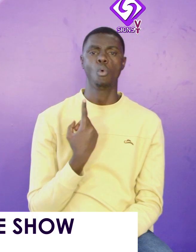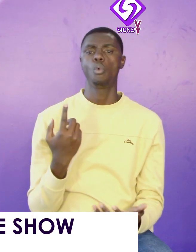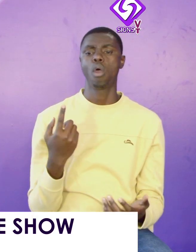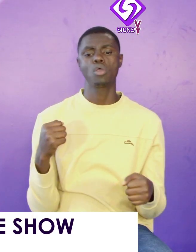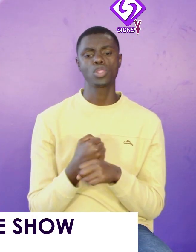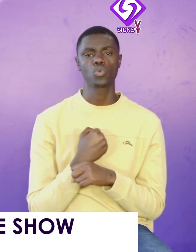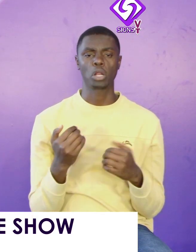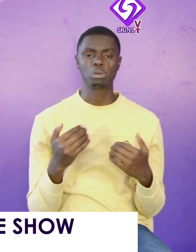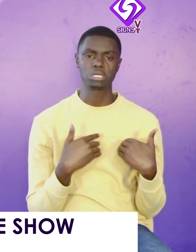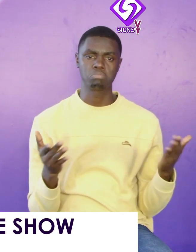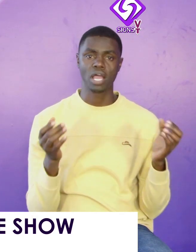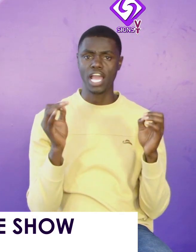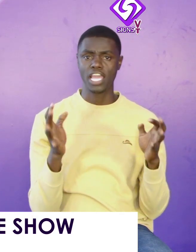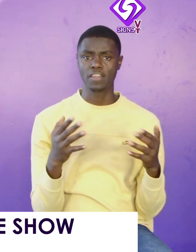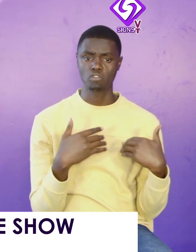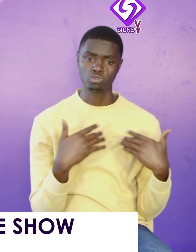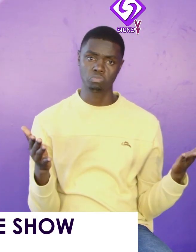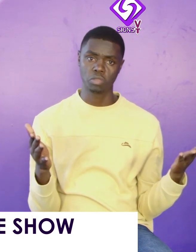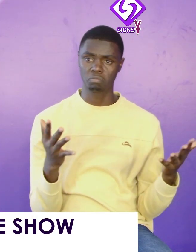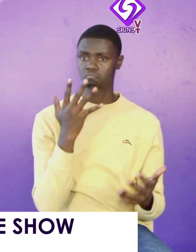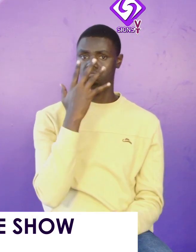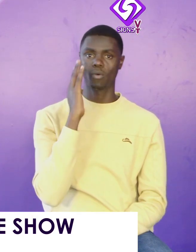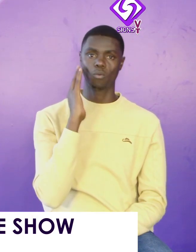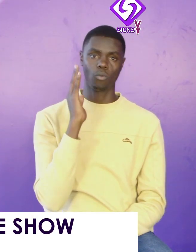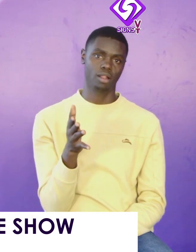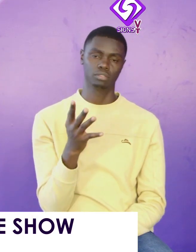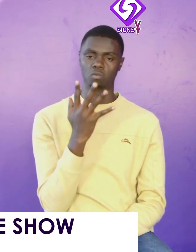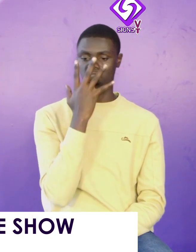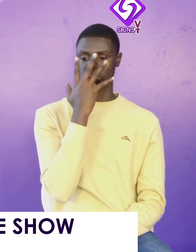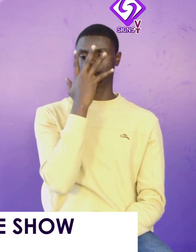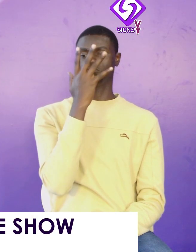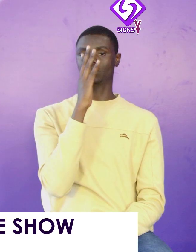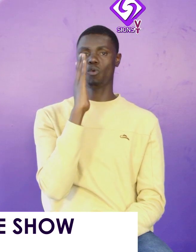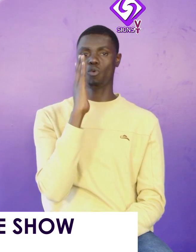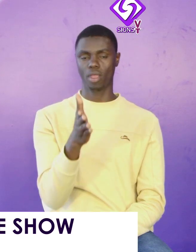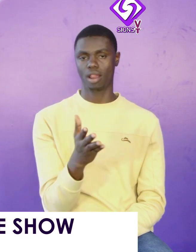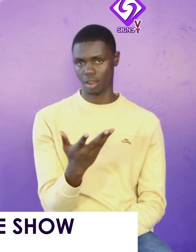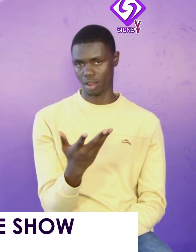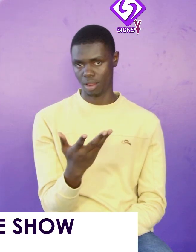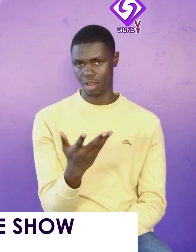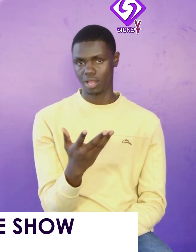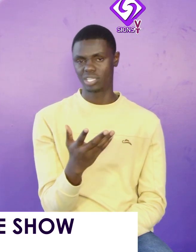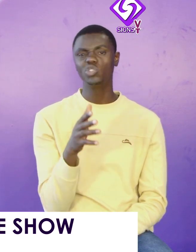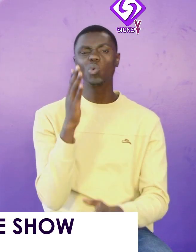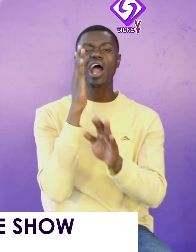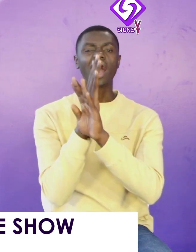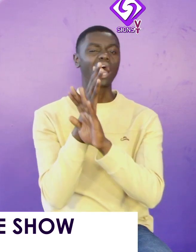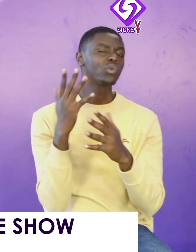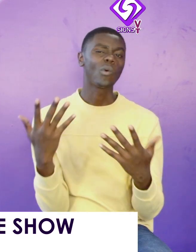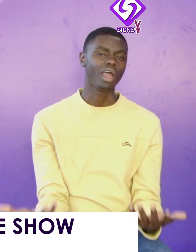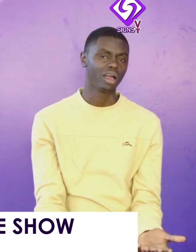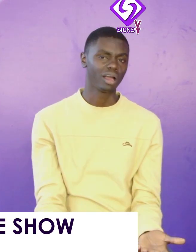you are told if you speak, you will be embarrassed, you will be ashamed. Where will you hide your